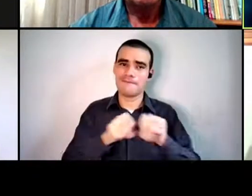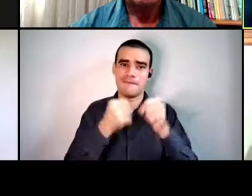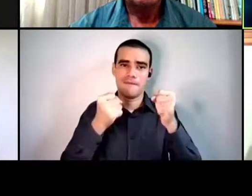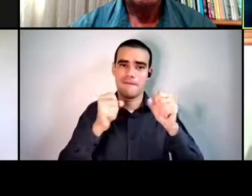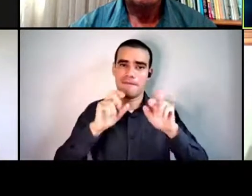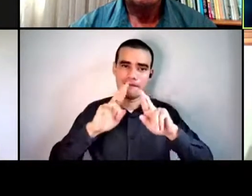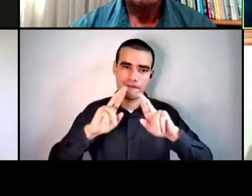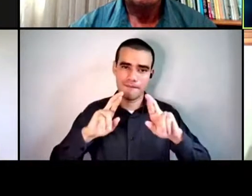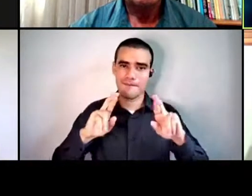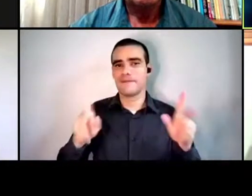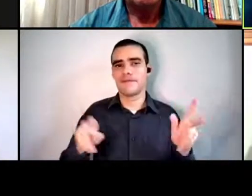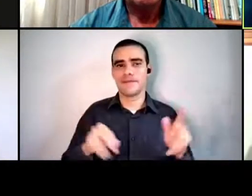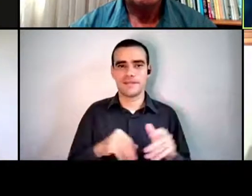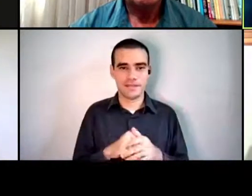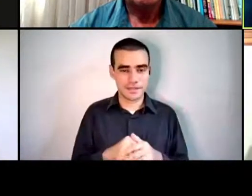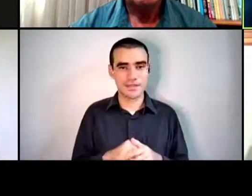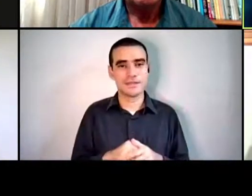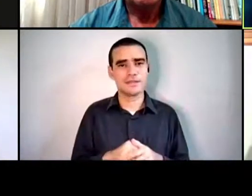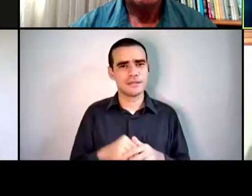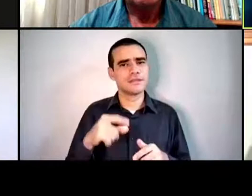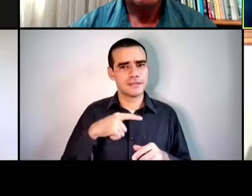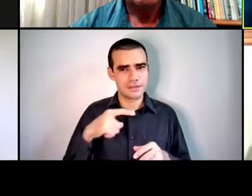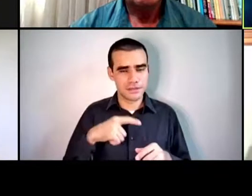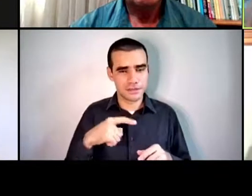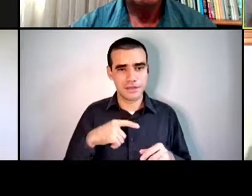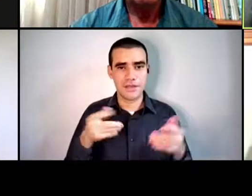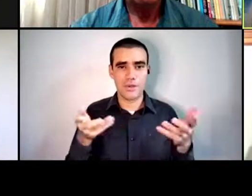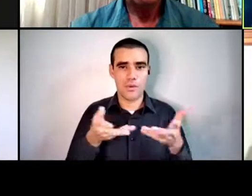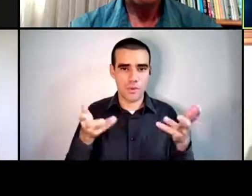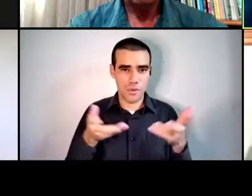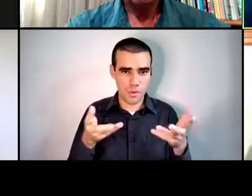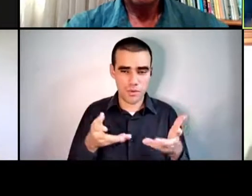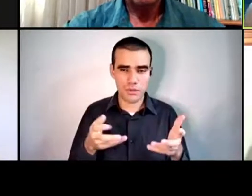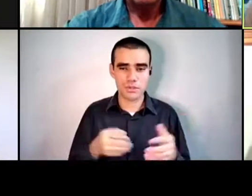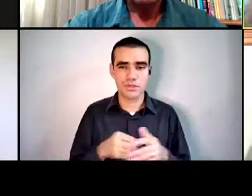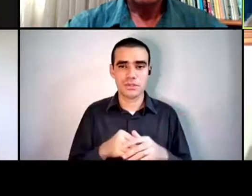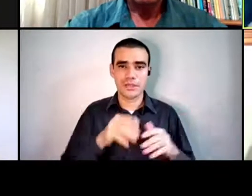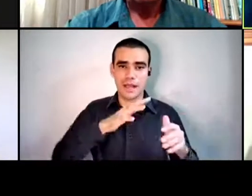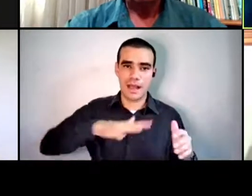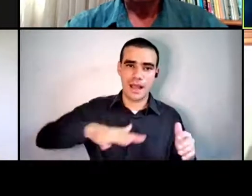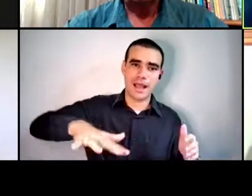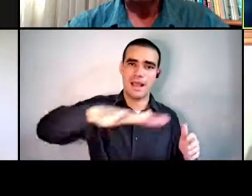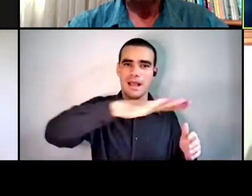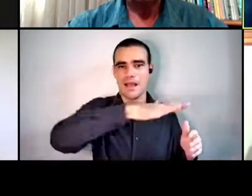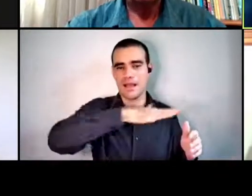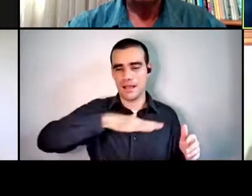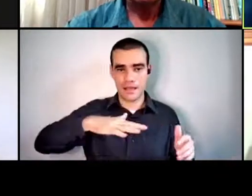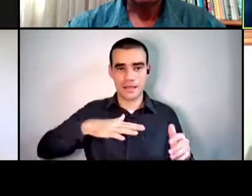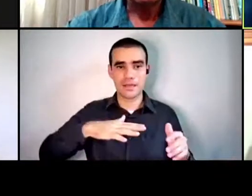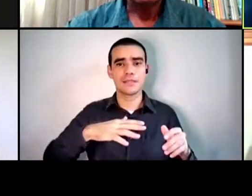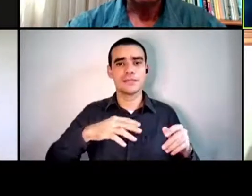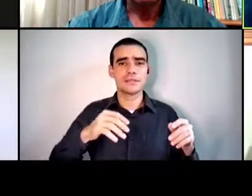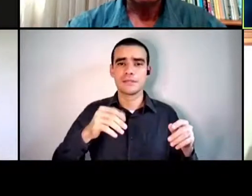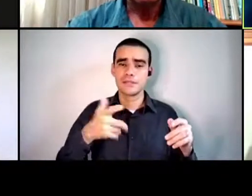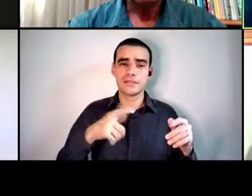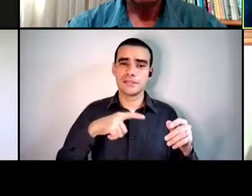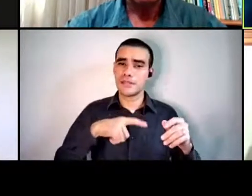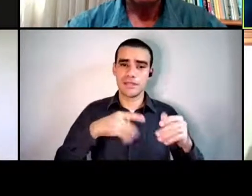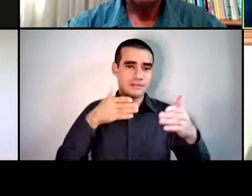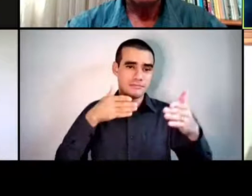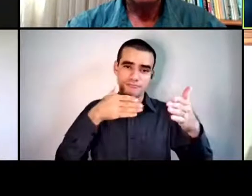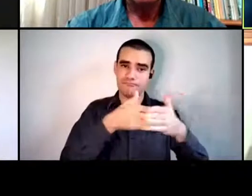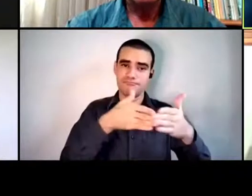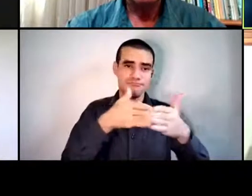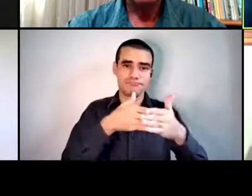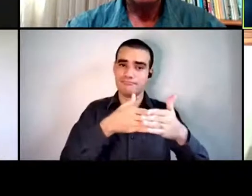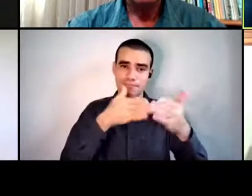is making possible for us to break this structure. We're inside this liquidity that these spaces are losing the